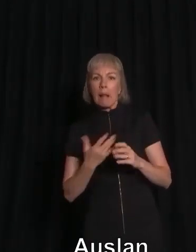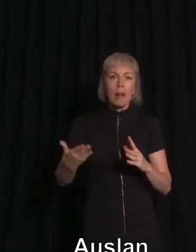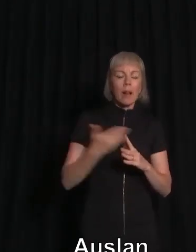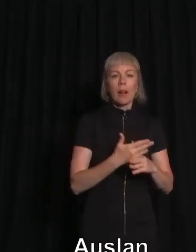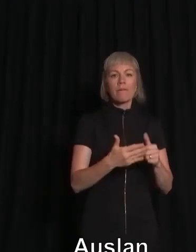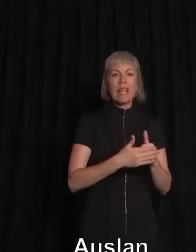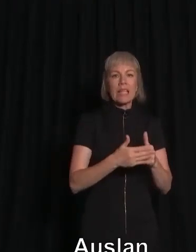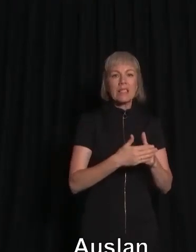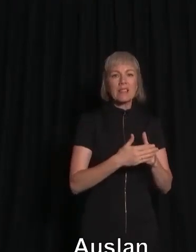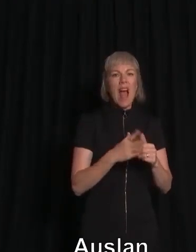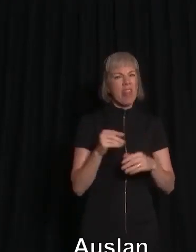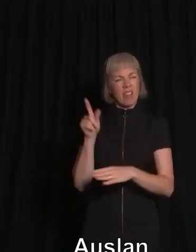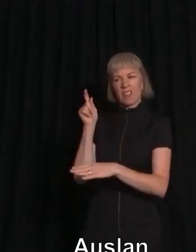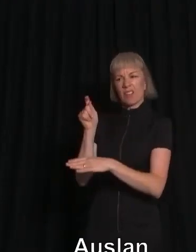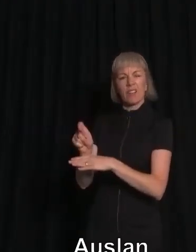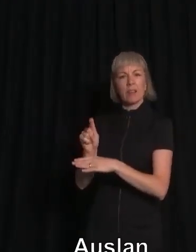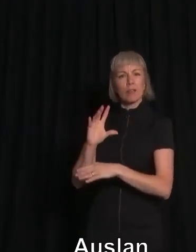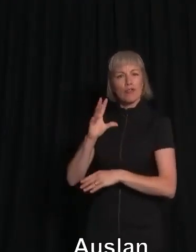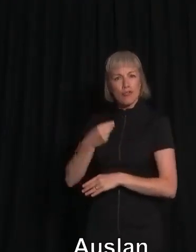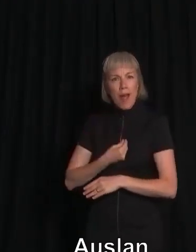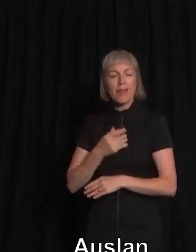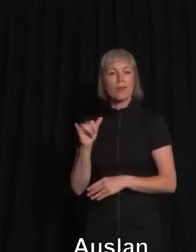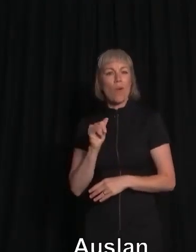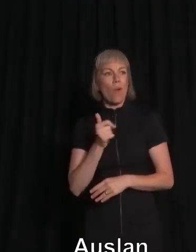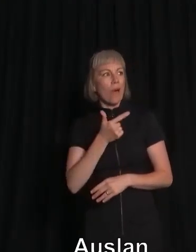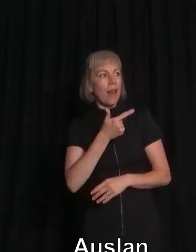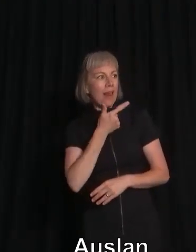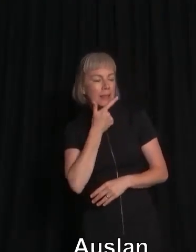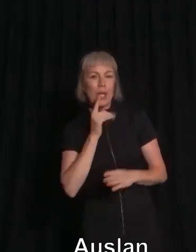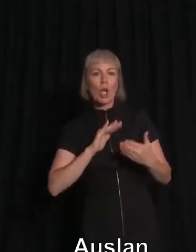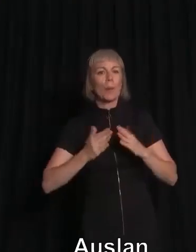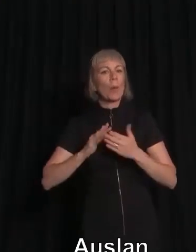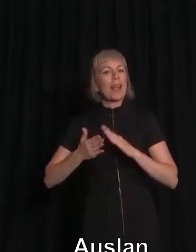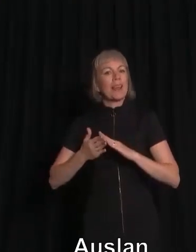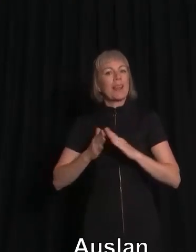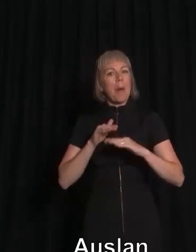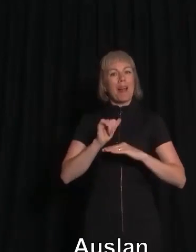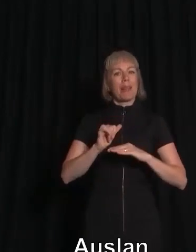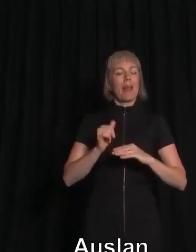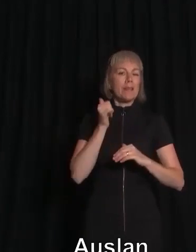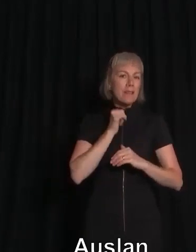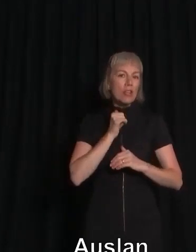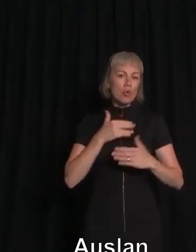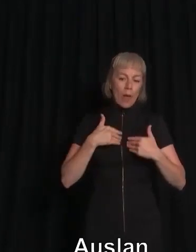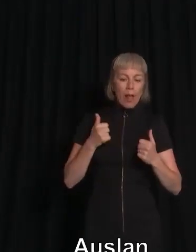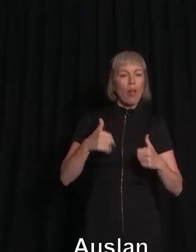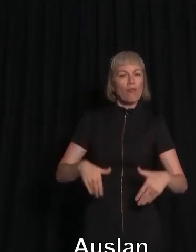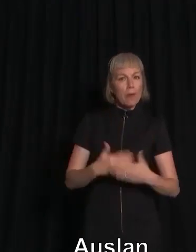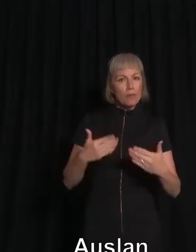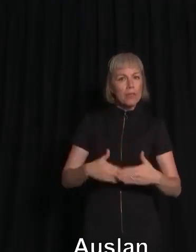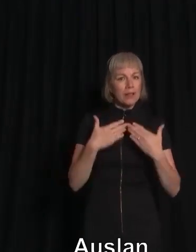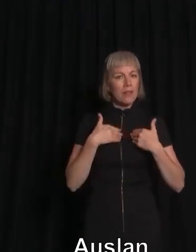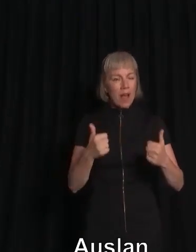community or the lesbian community around sexual and reproductive health. So it causes this big situation, and we don't want